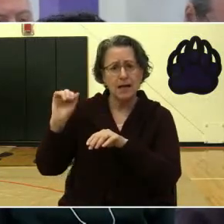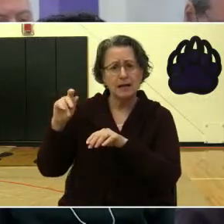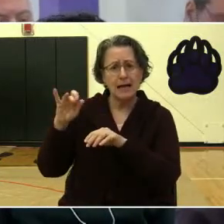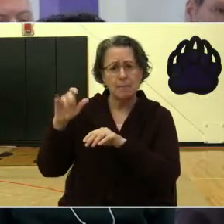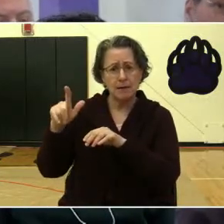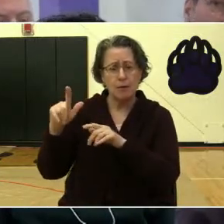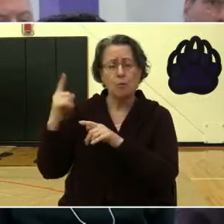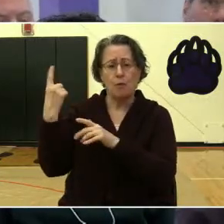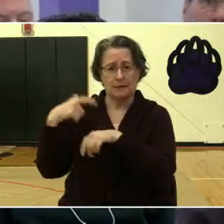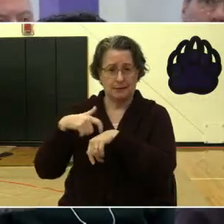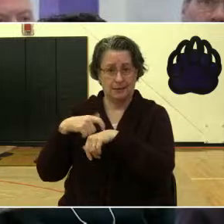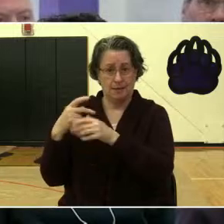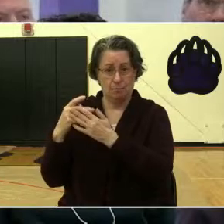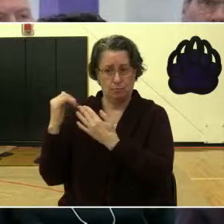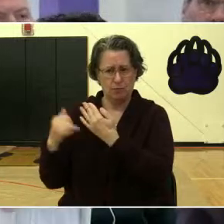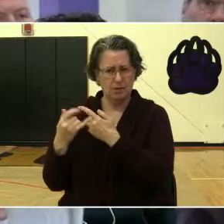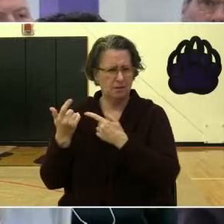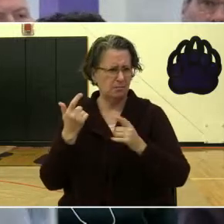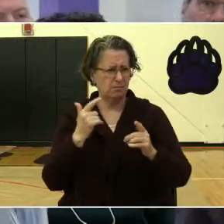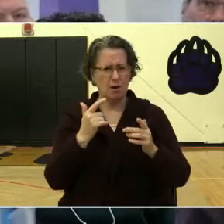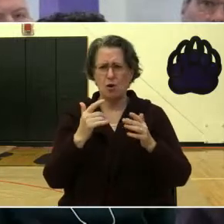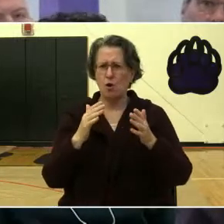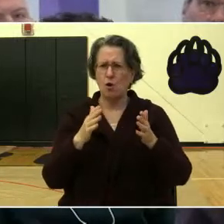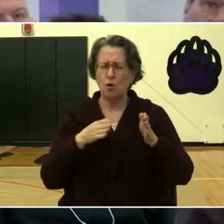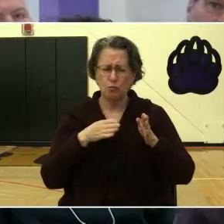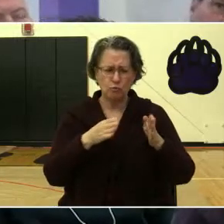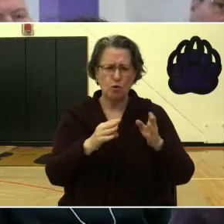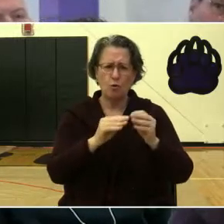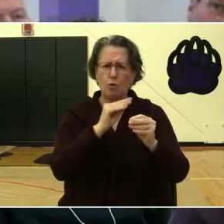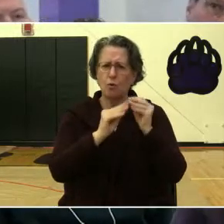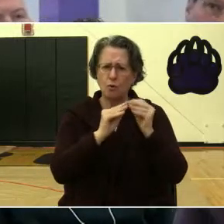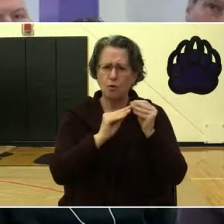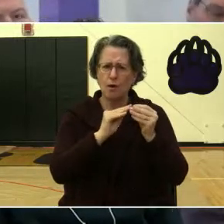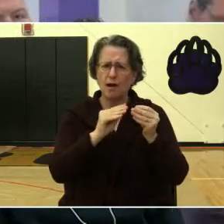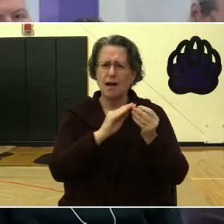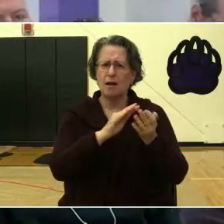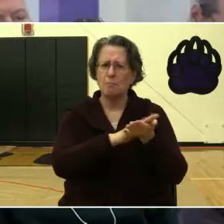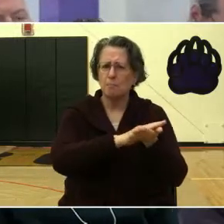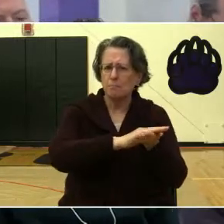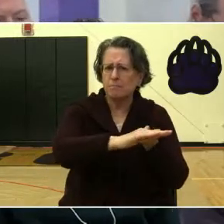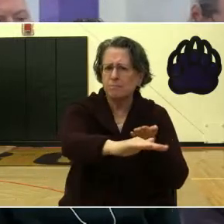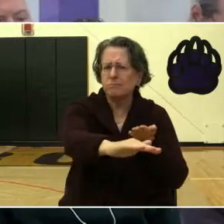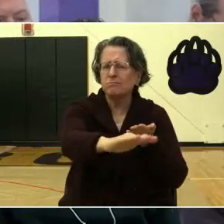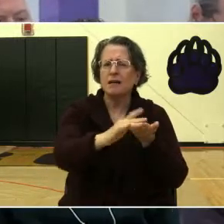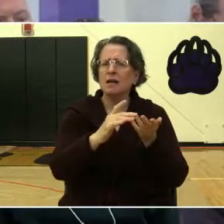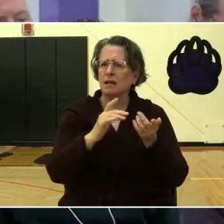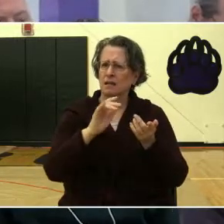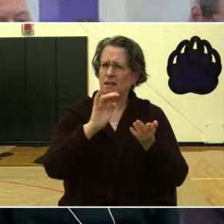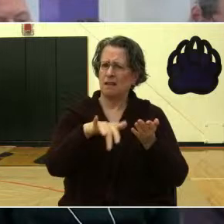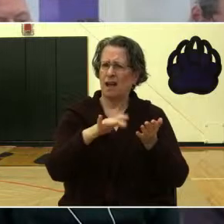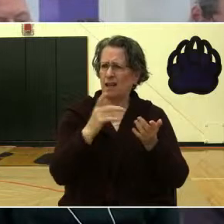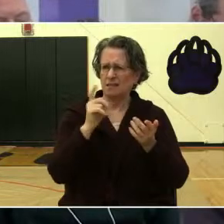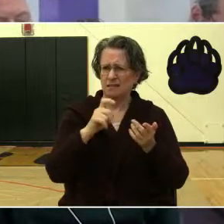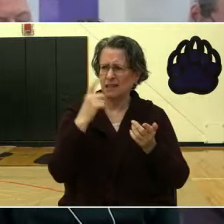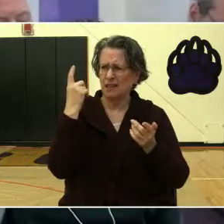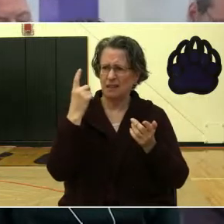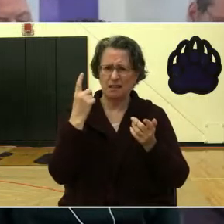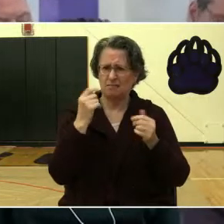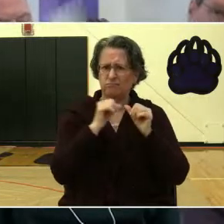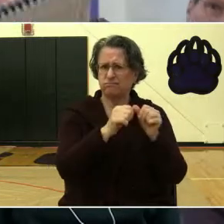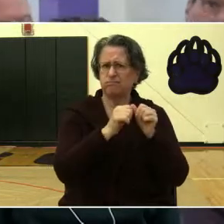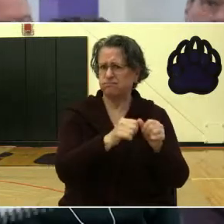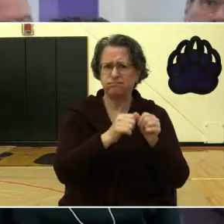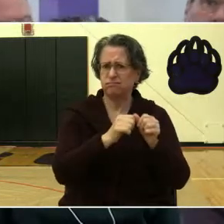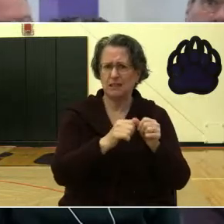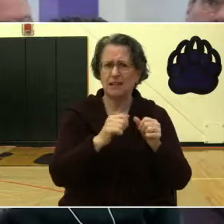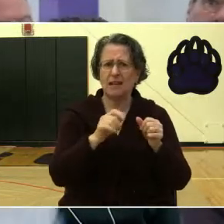roads seems like an ongoing maintenance thing um and I would uh be in the position to say that I think those are two